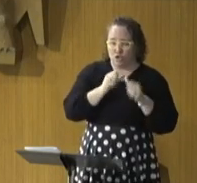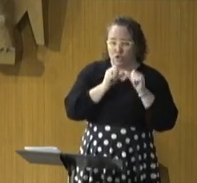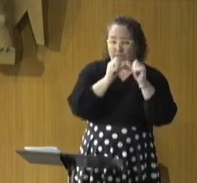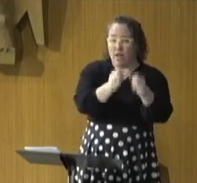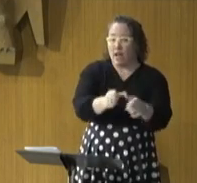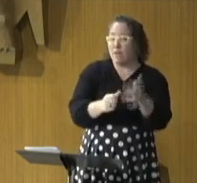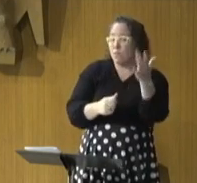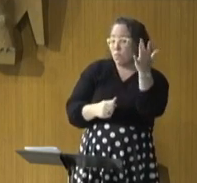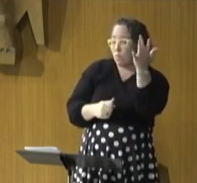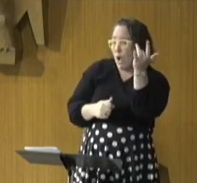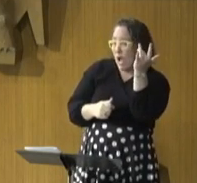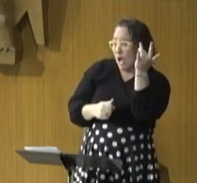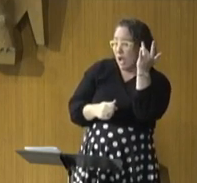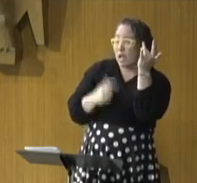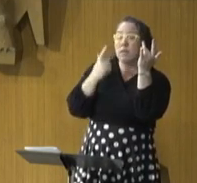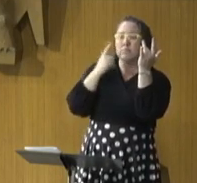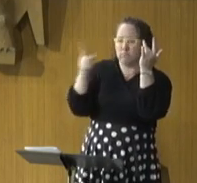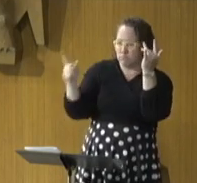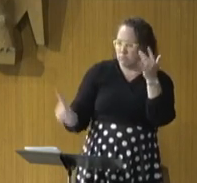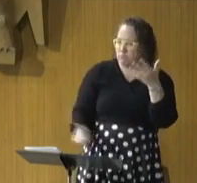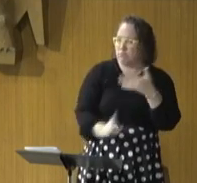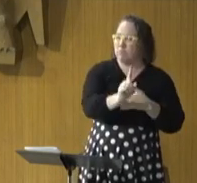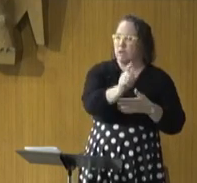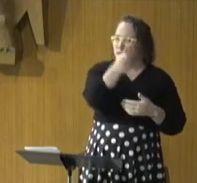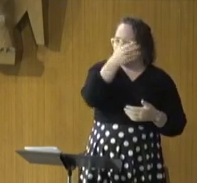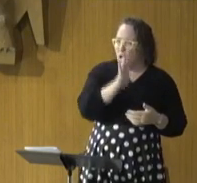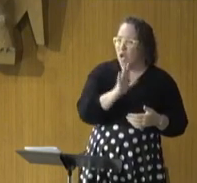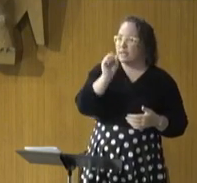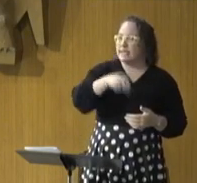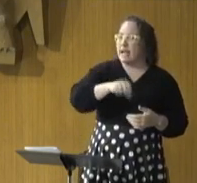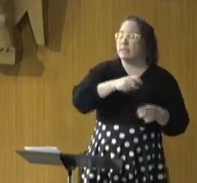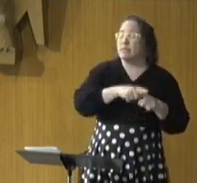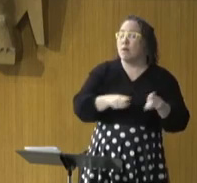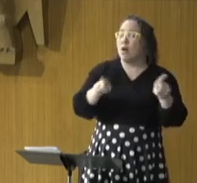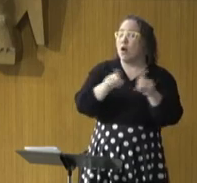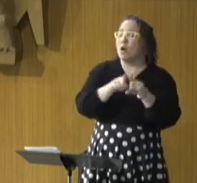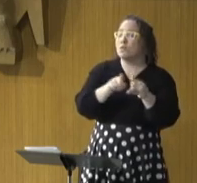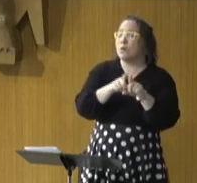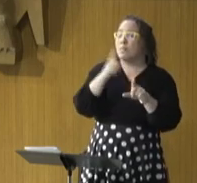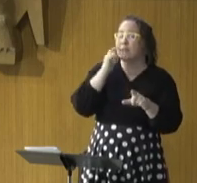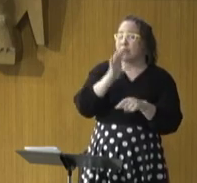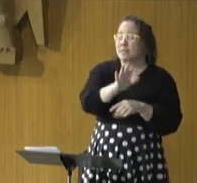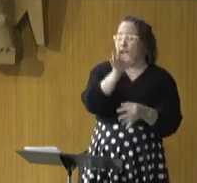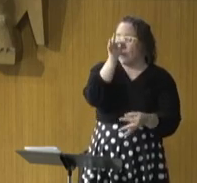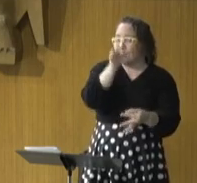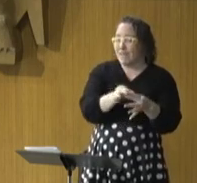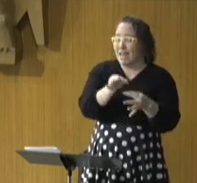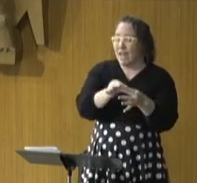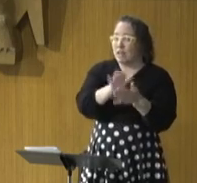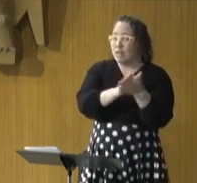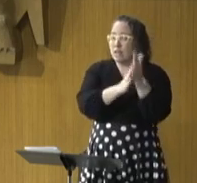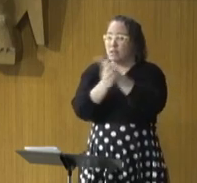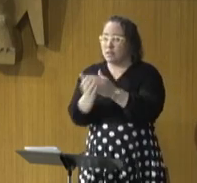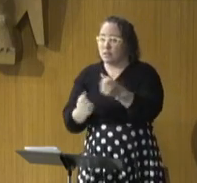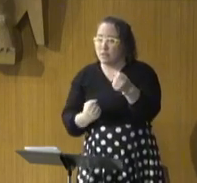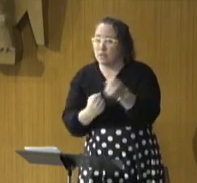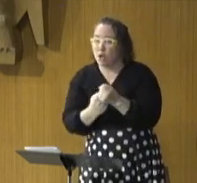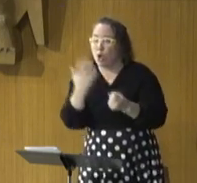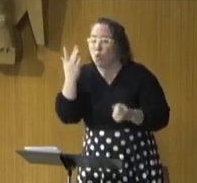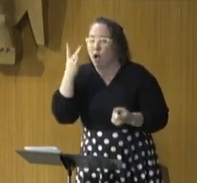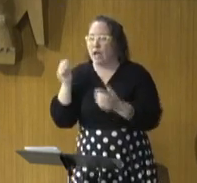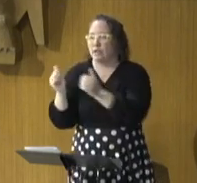not only because of God's presence and grace but also because their faith was strengthened by being together.